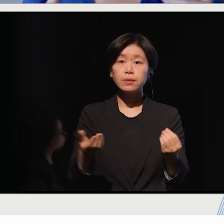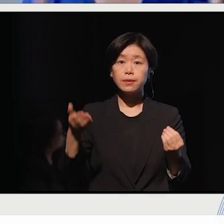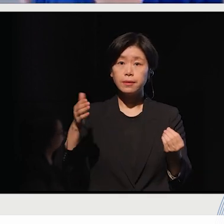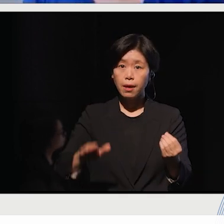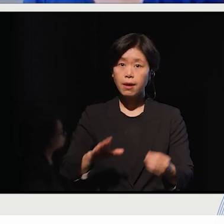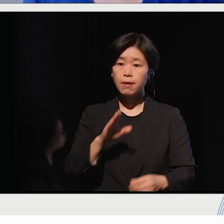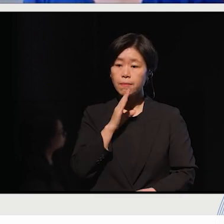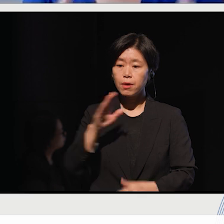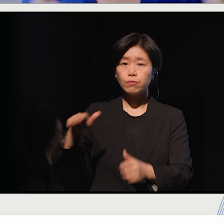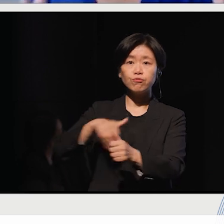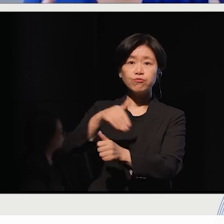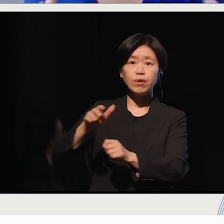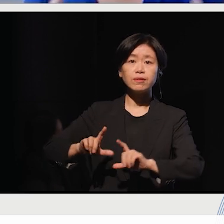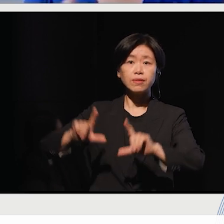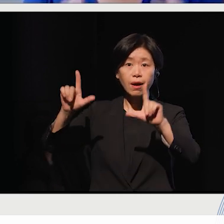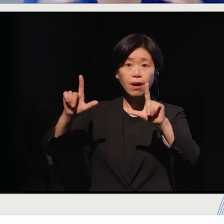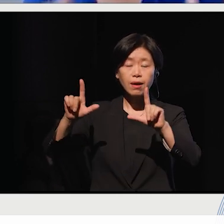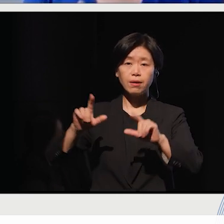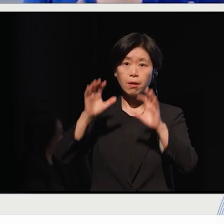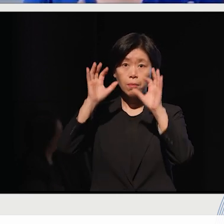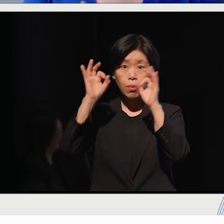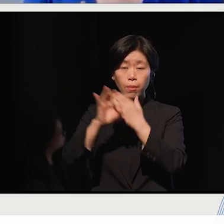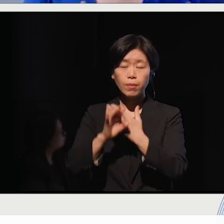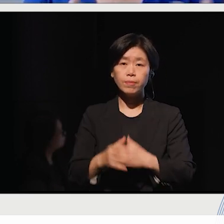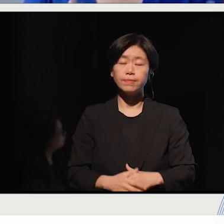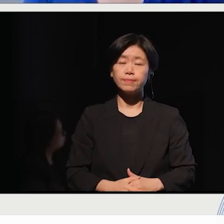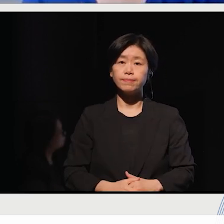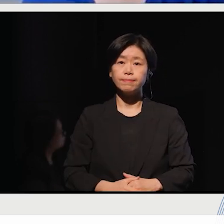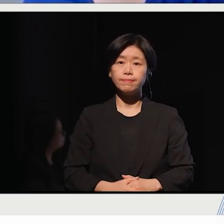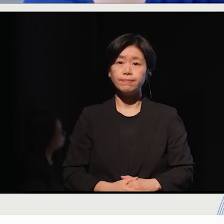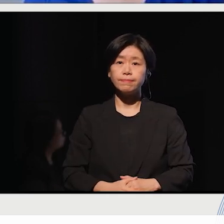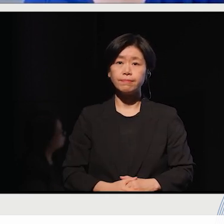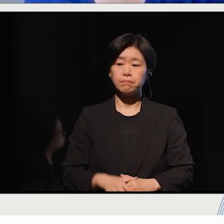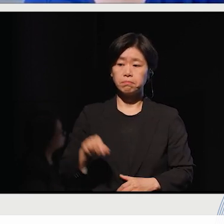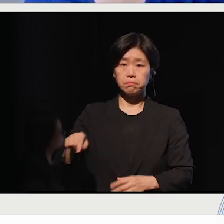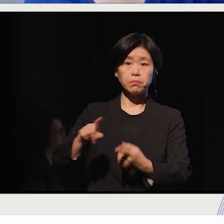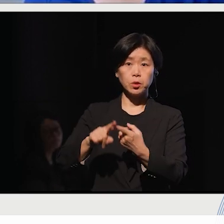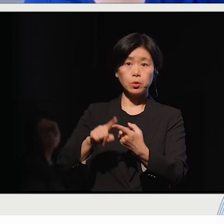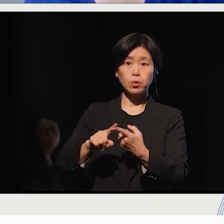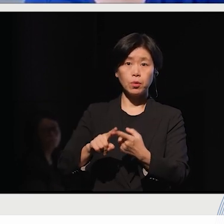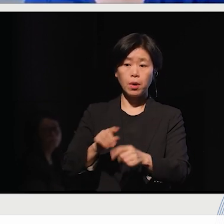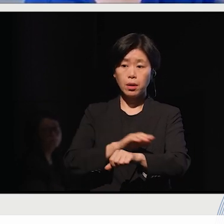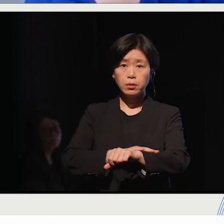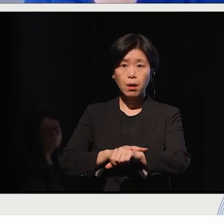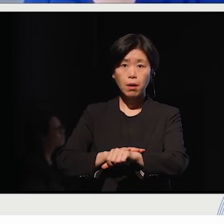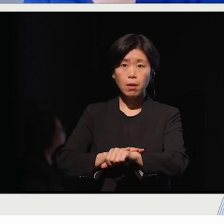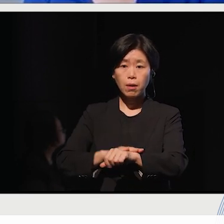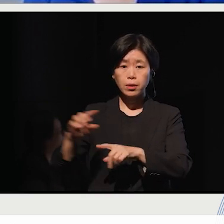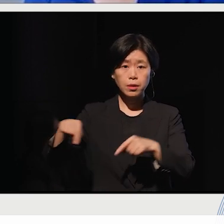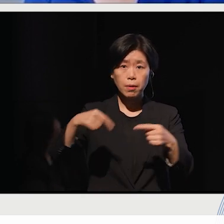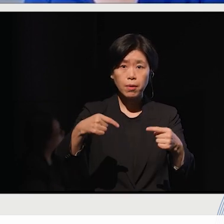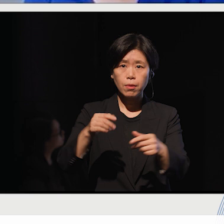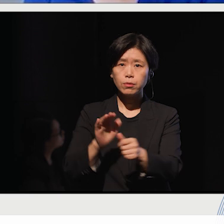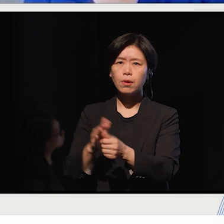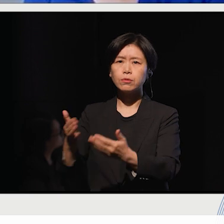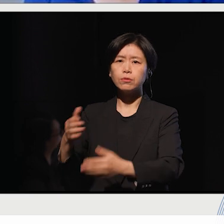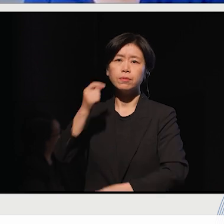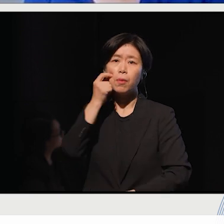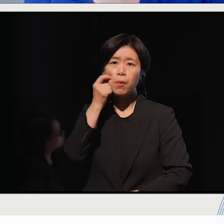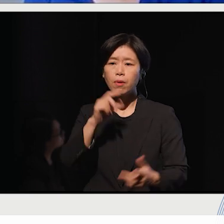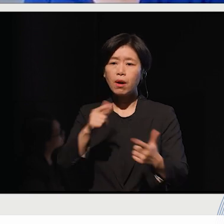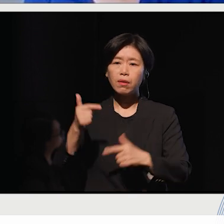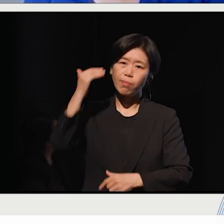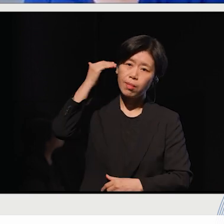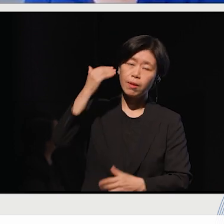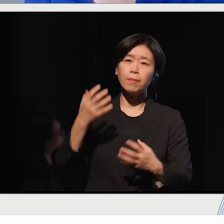critical in practice, there's been a breakdown and now she's unable to participate. So policies, procedures,